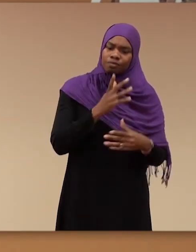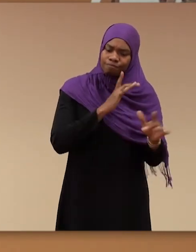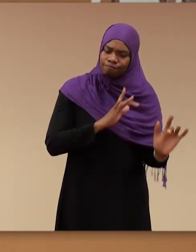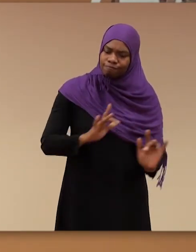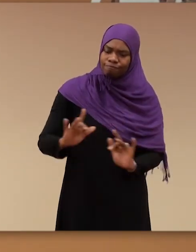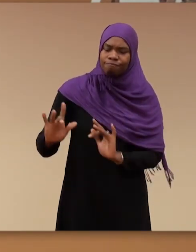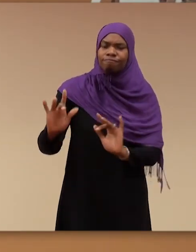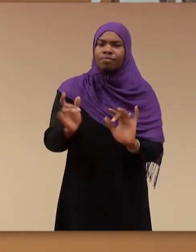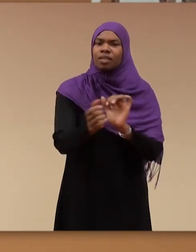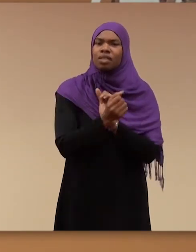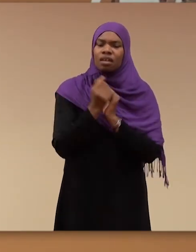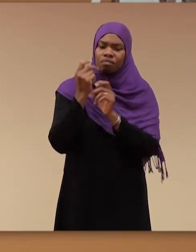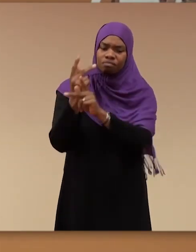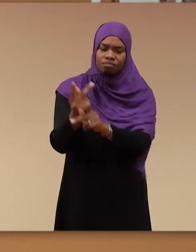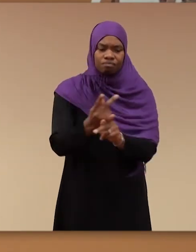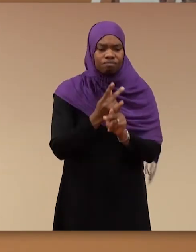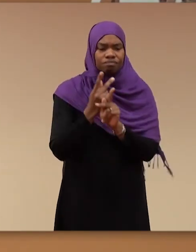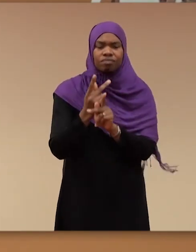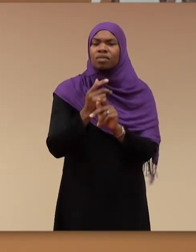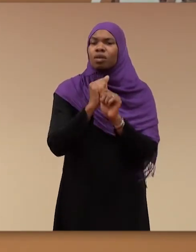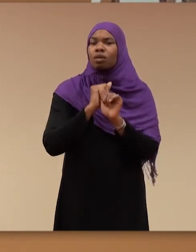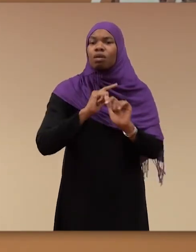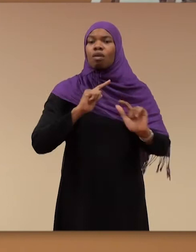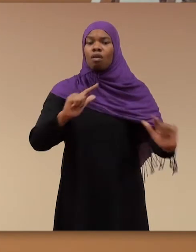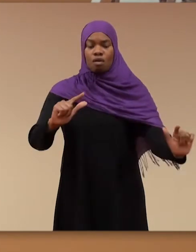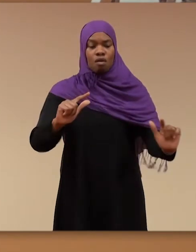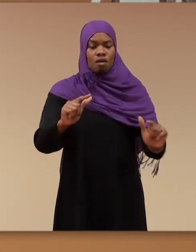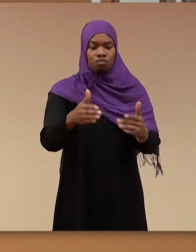and well-being of all humanity.